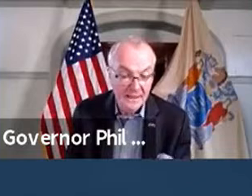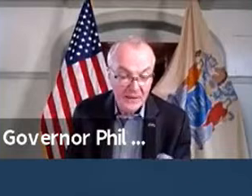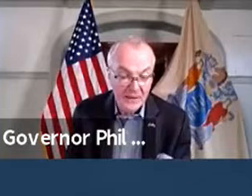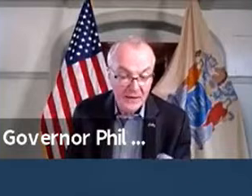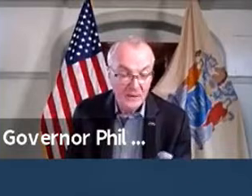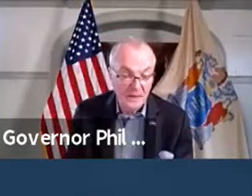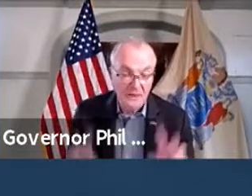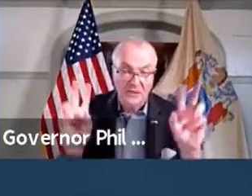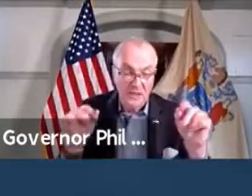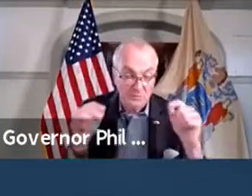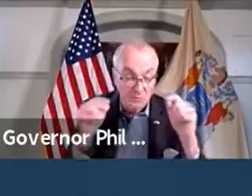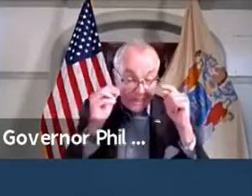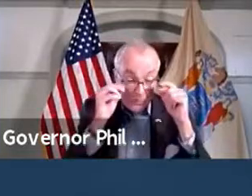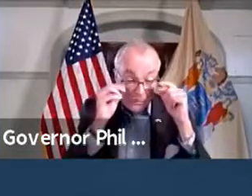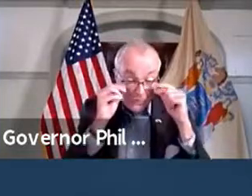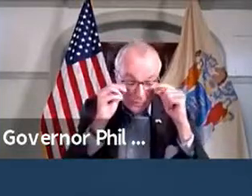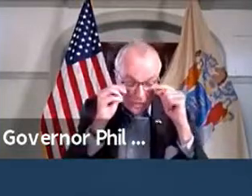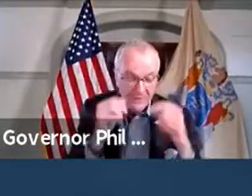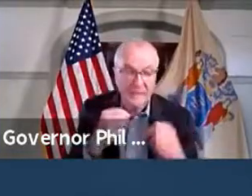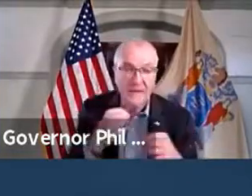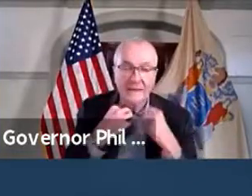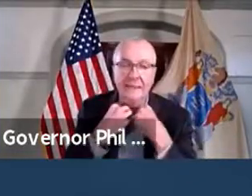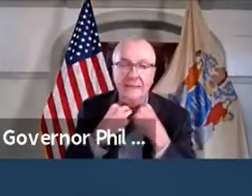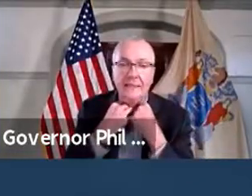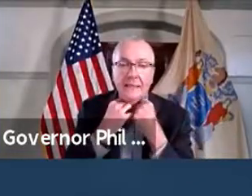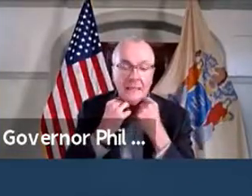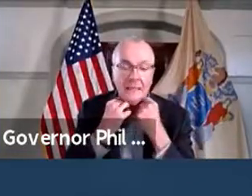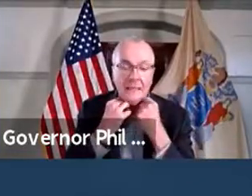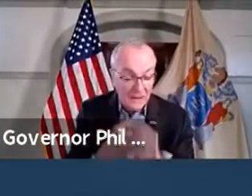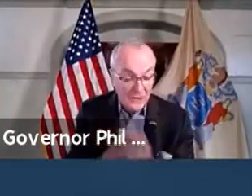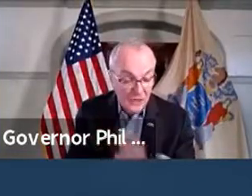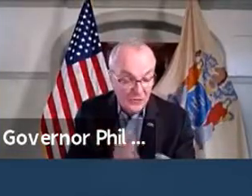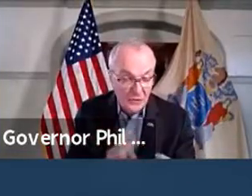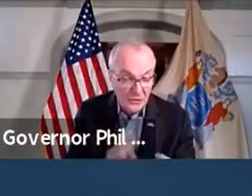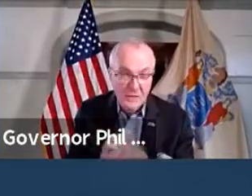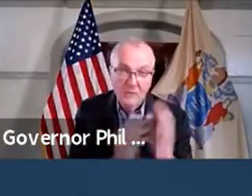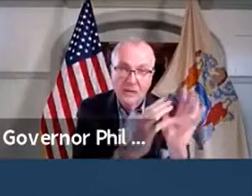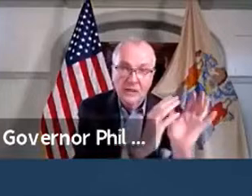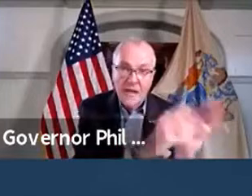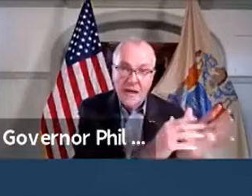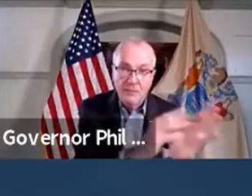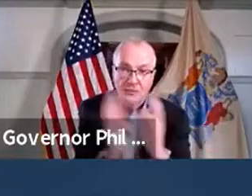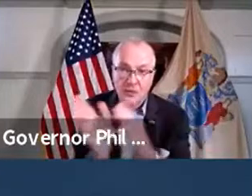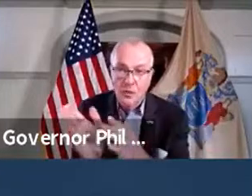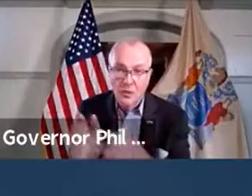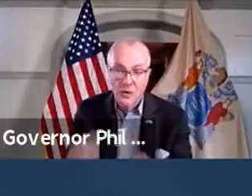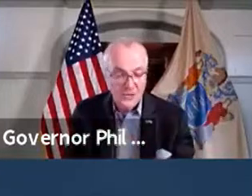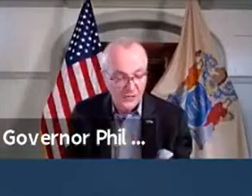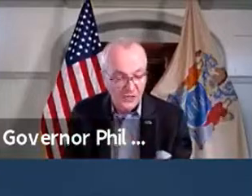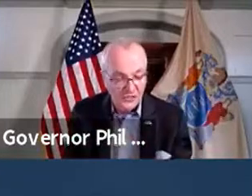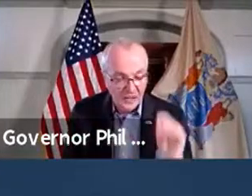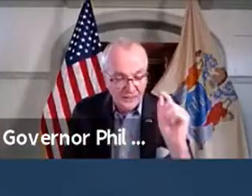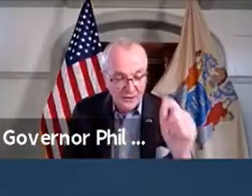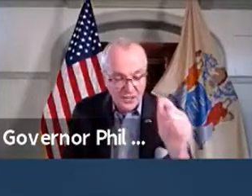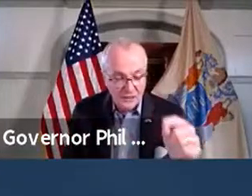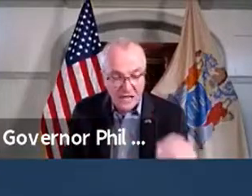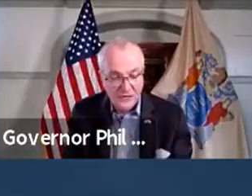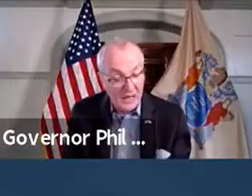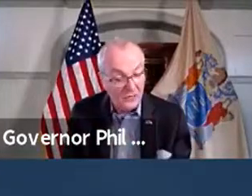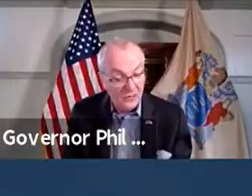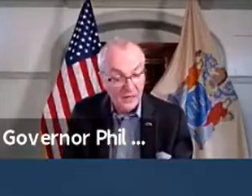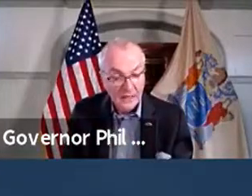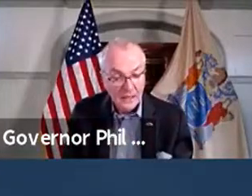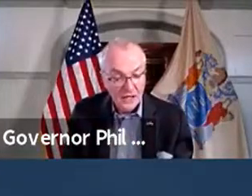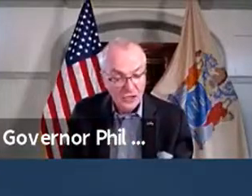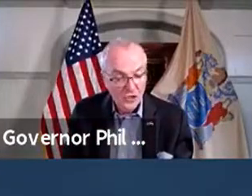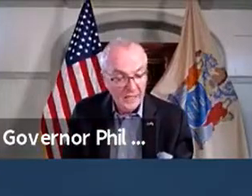1,789 deaths currently listed as probable from COVID-19. Again, at the risk of mixing apples and oranges, just to give you a spot